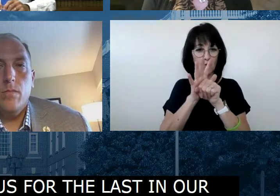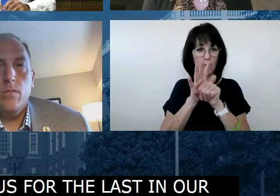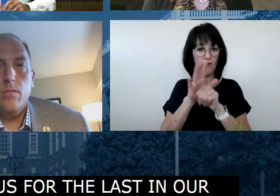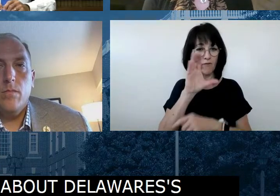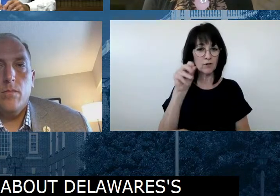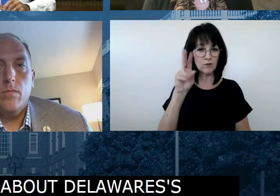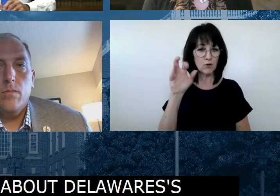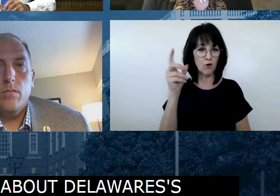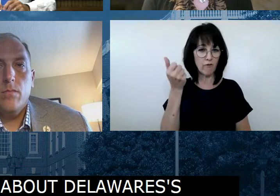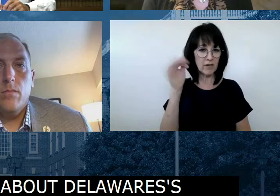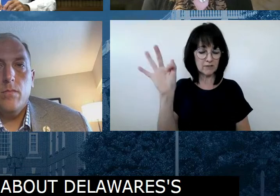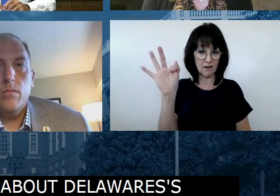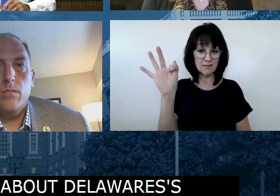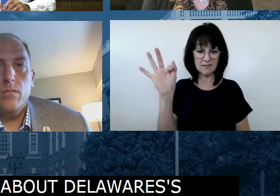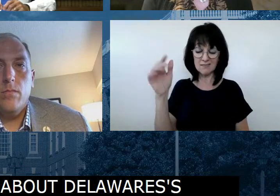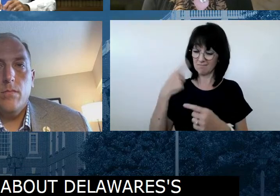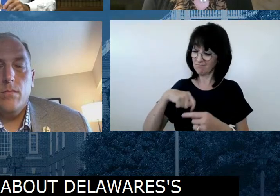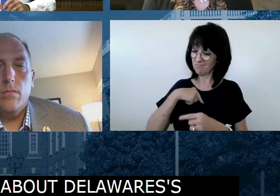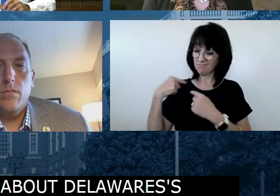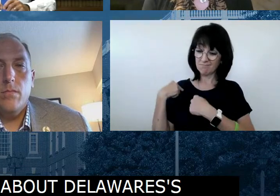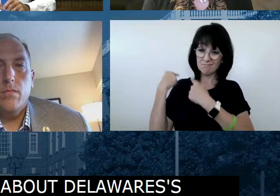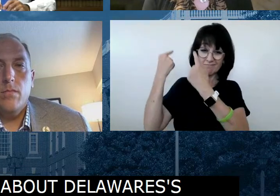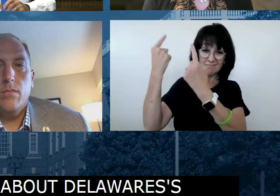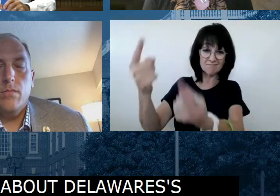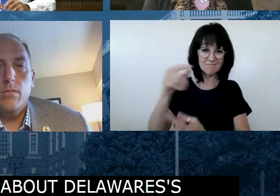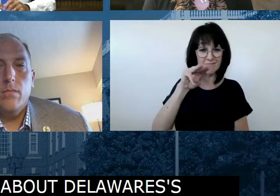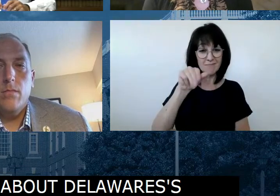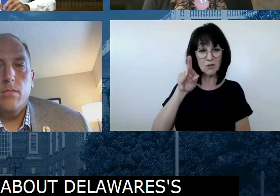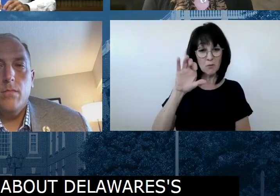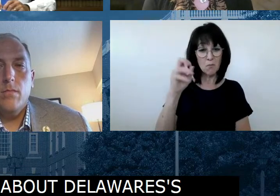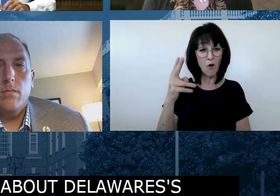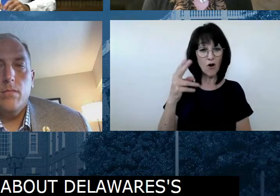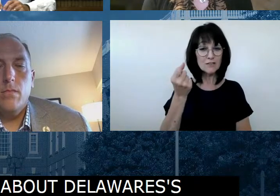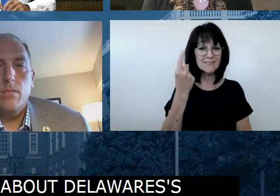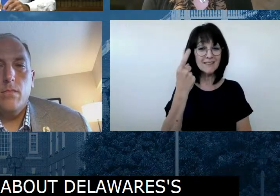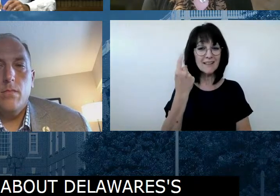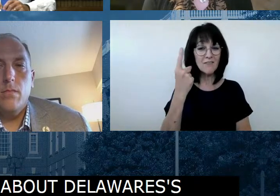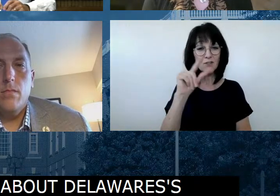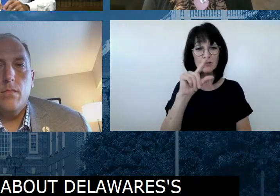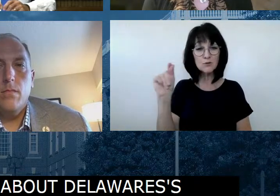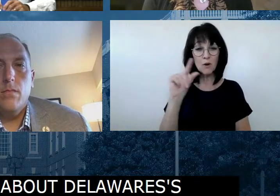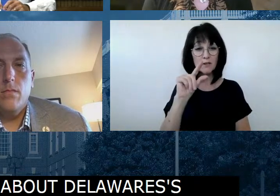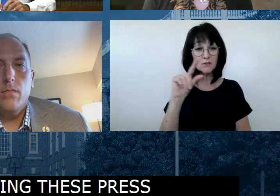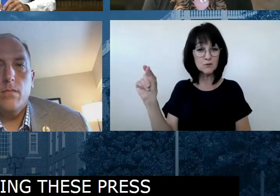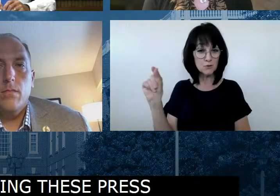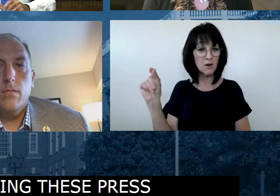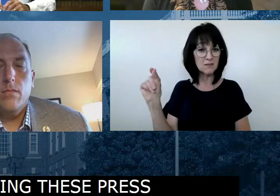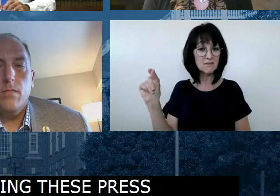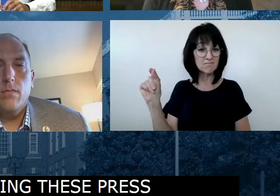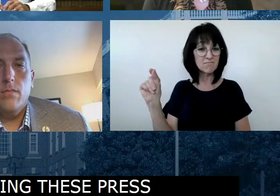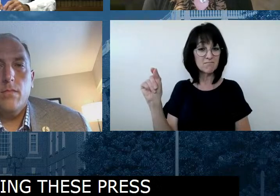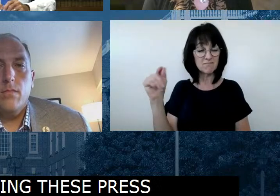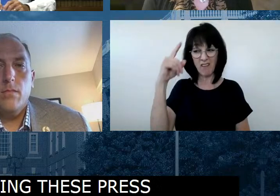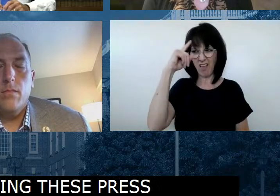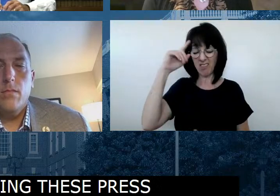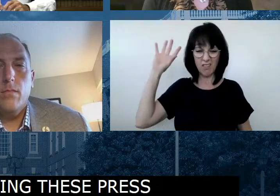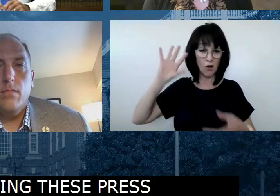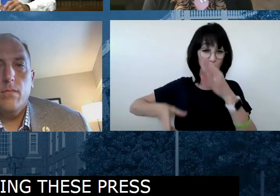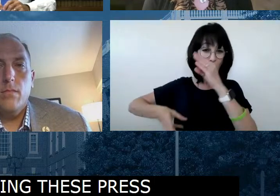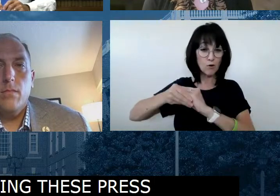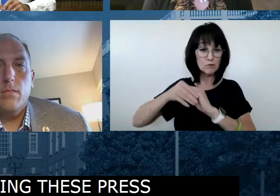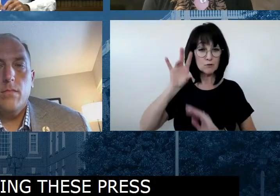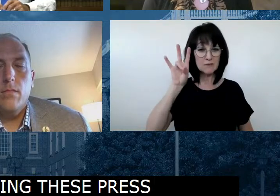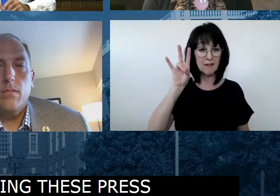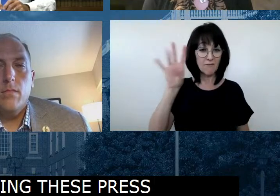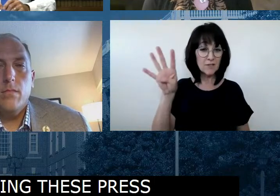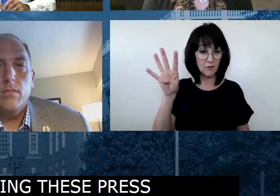now since March 11th of 2020. 74 or thereabouts in total, including